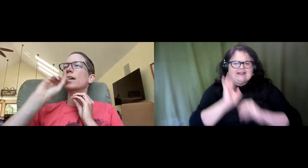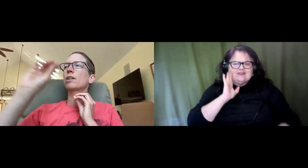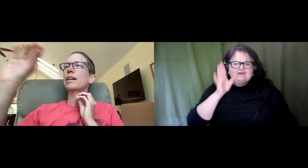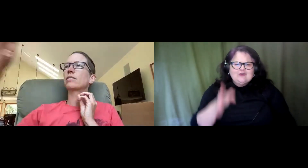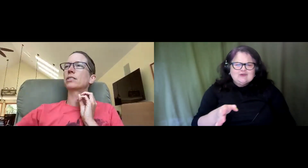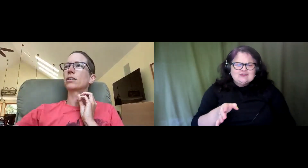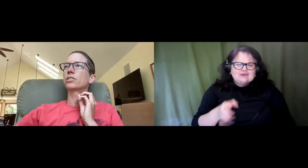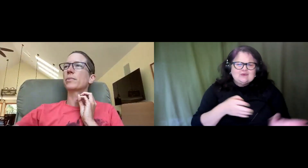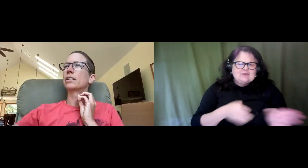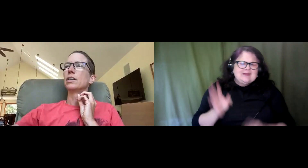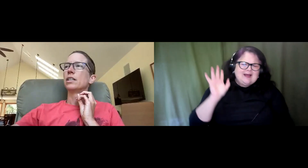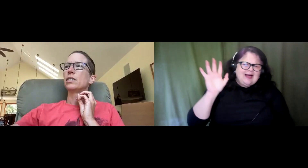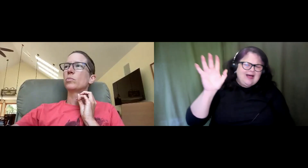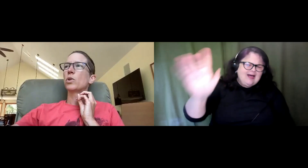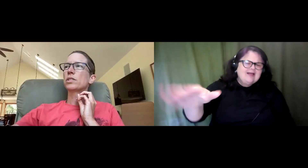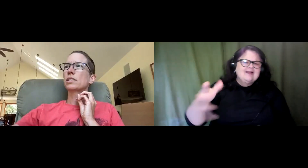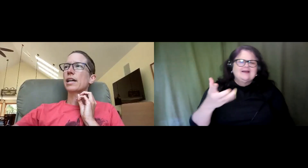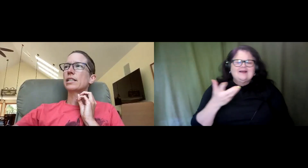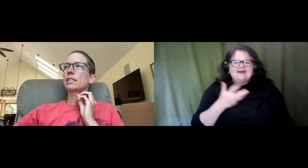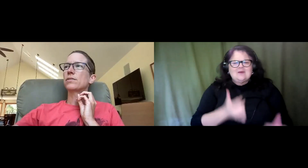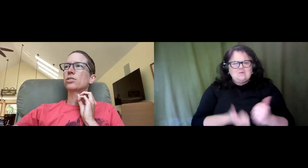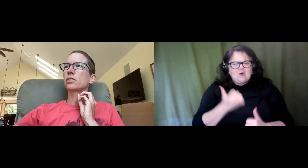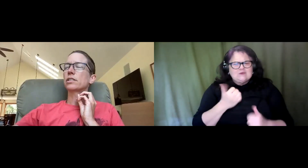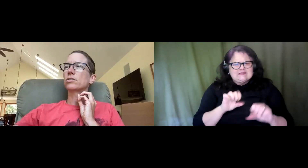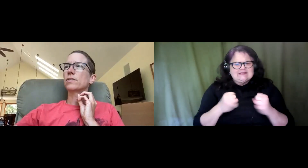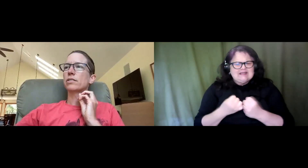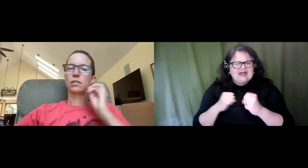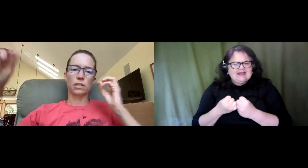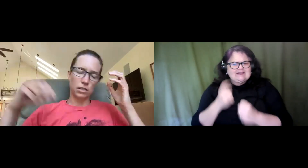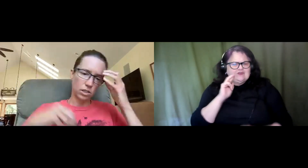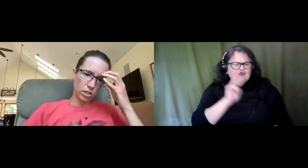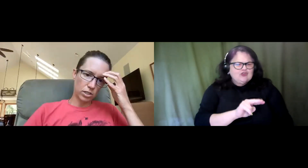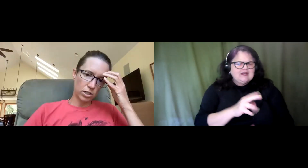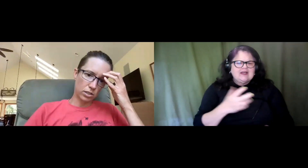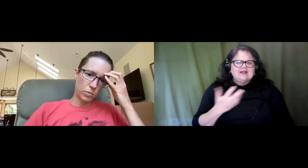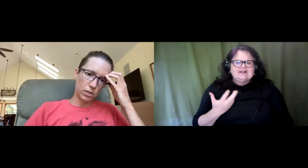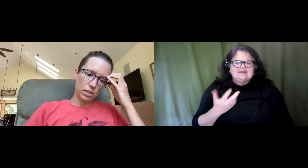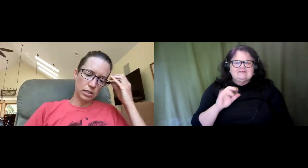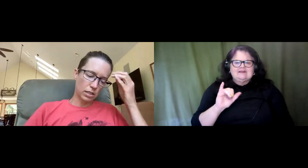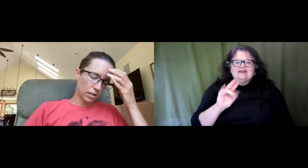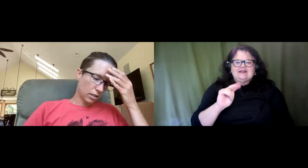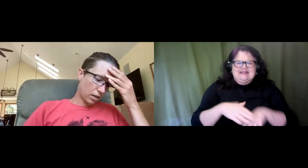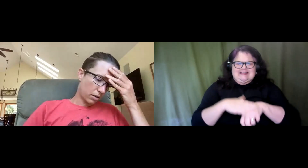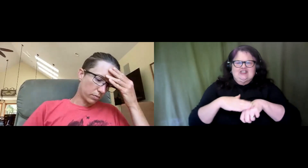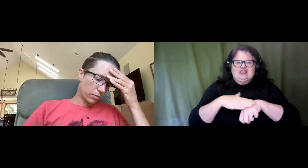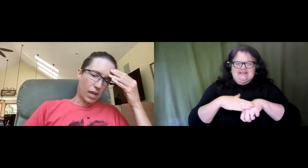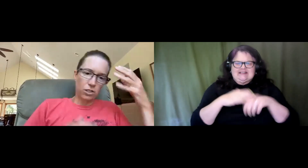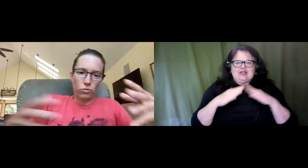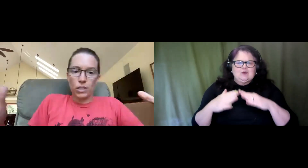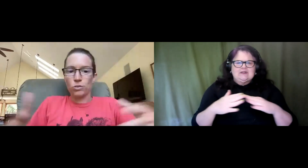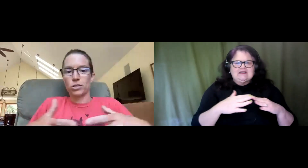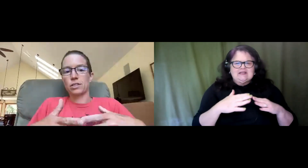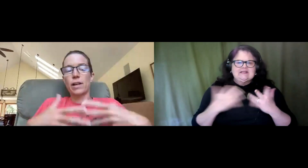planning way, way out in the long term. And, you know, most societies, if you just look at sort of how indigenous communities